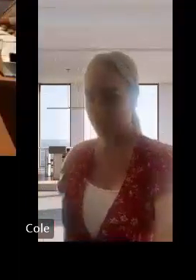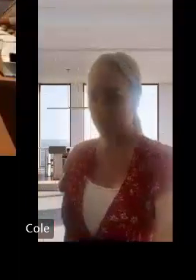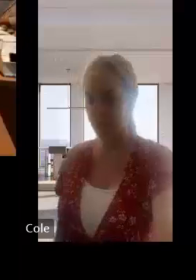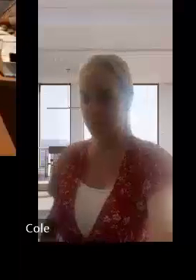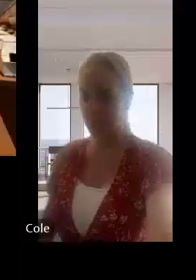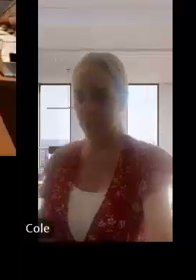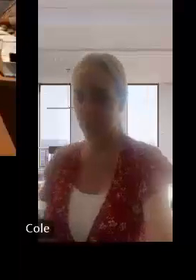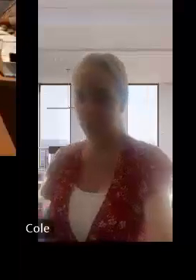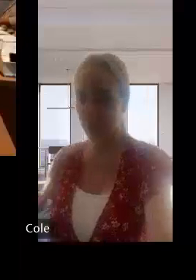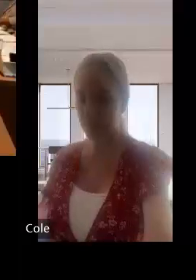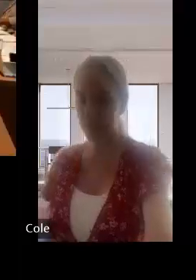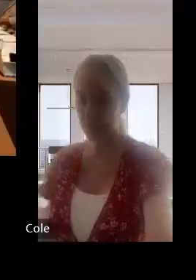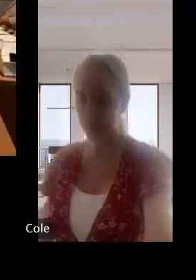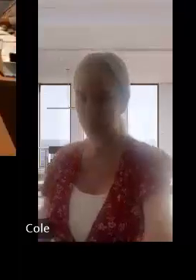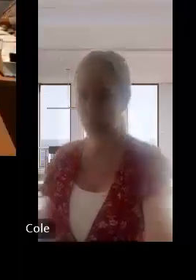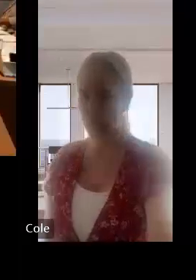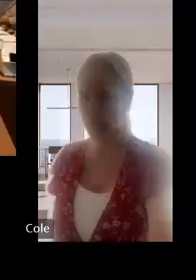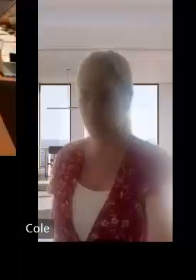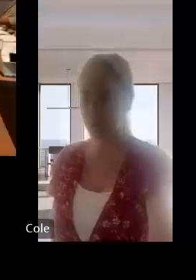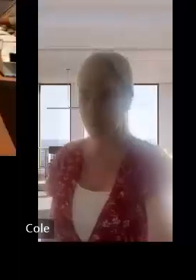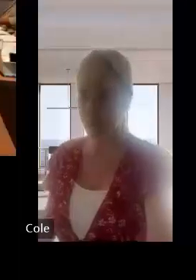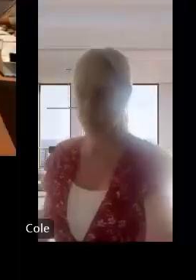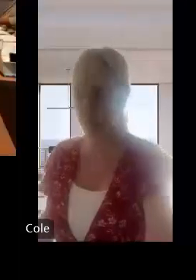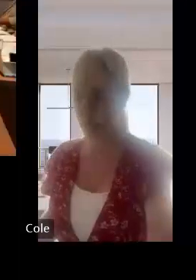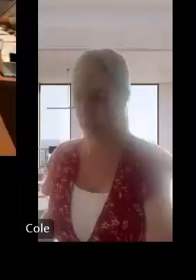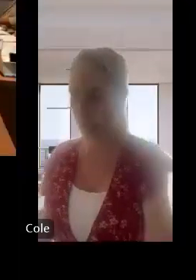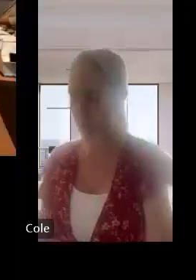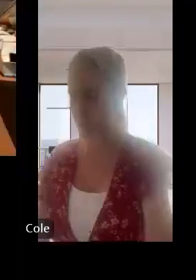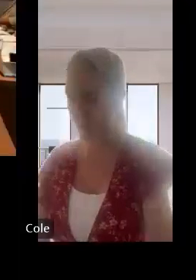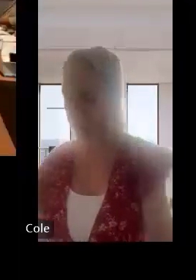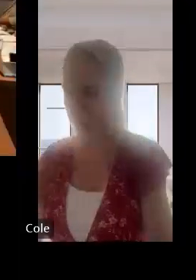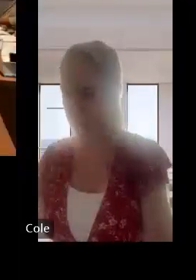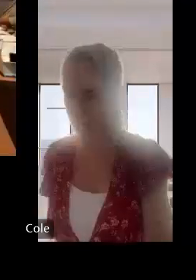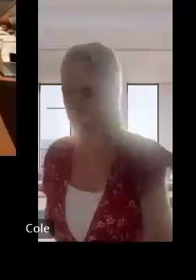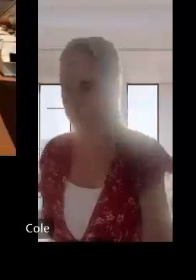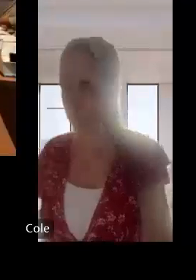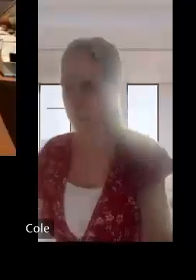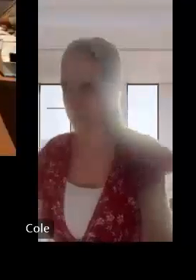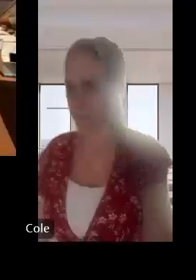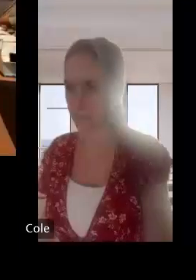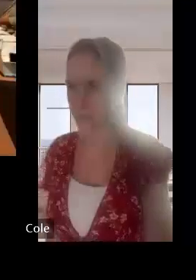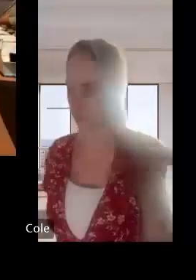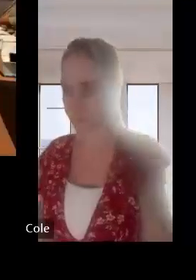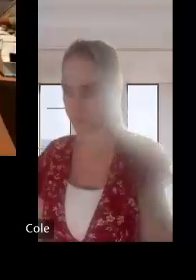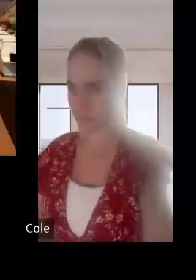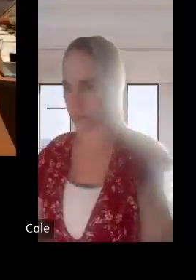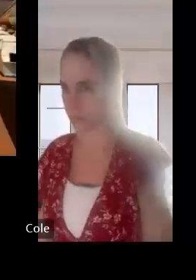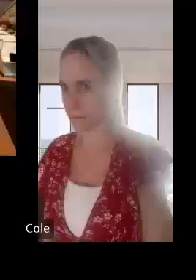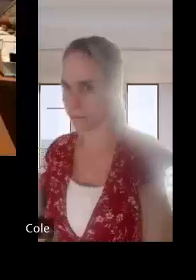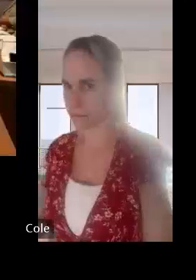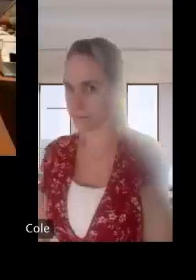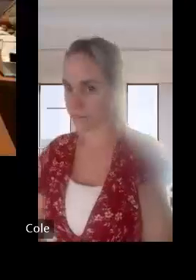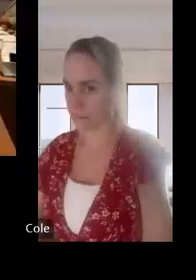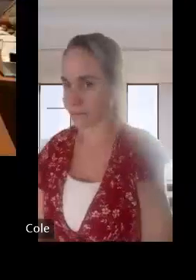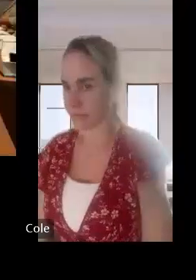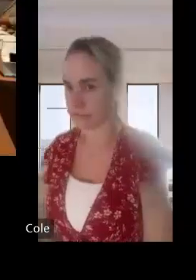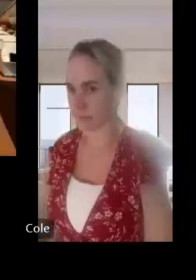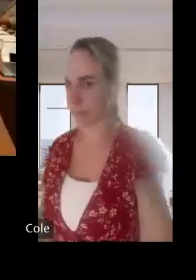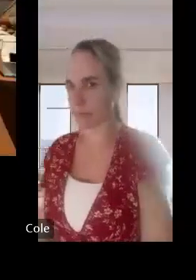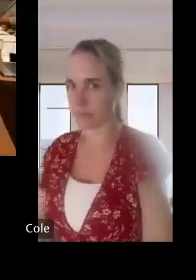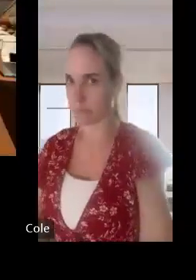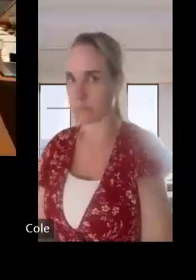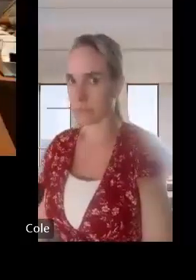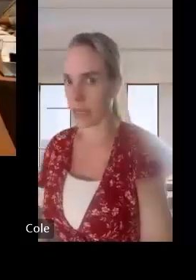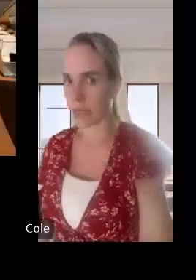then potentially go back to their schools after potentially after being in school for a year? Like how would that be